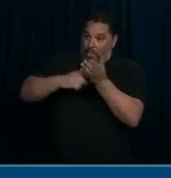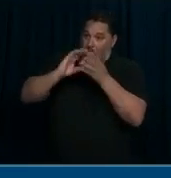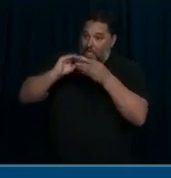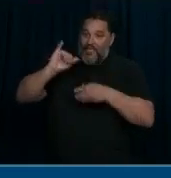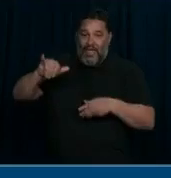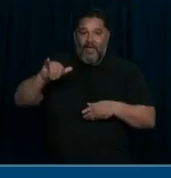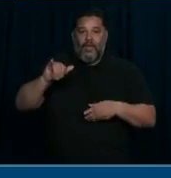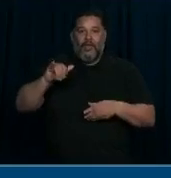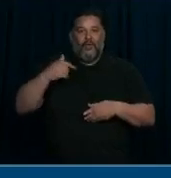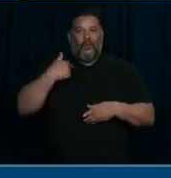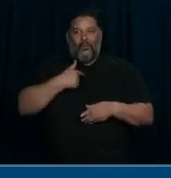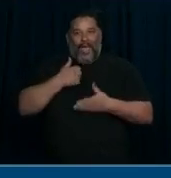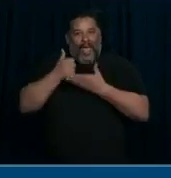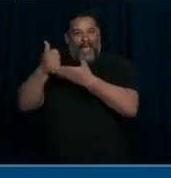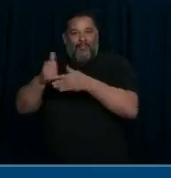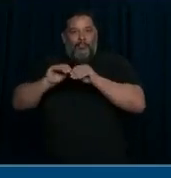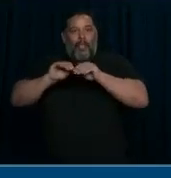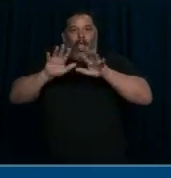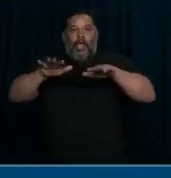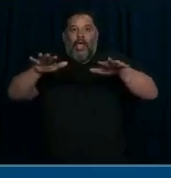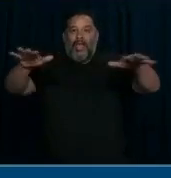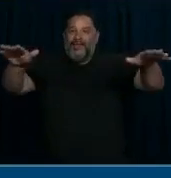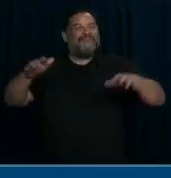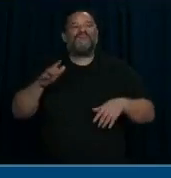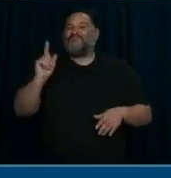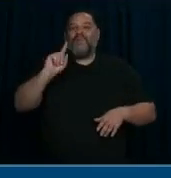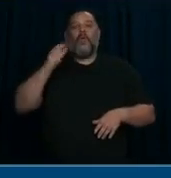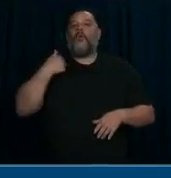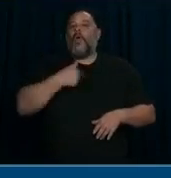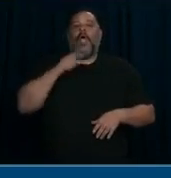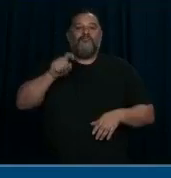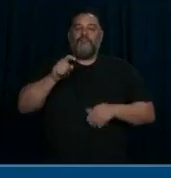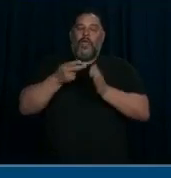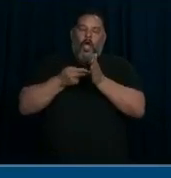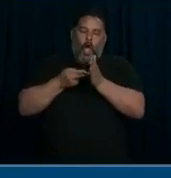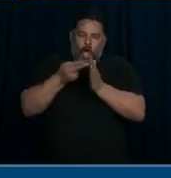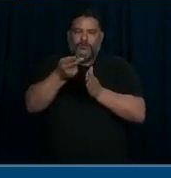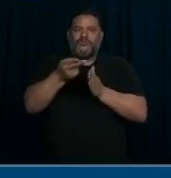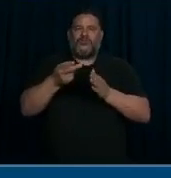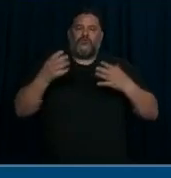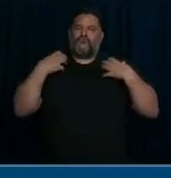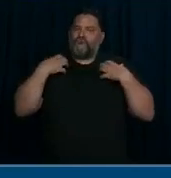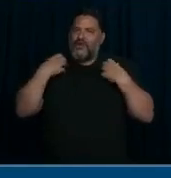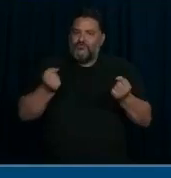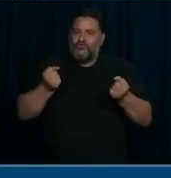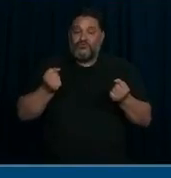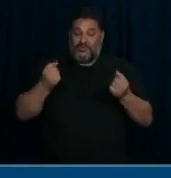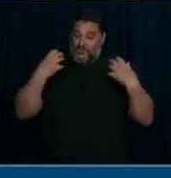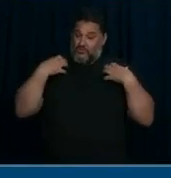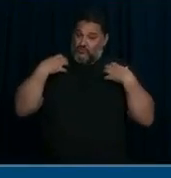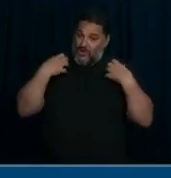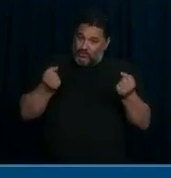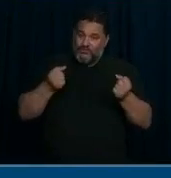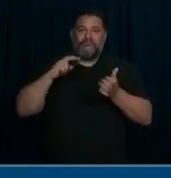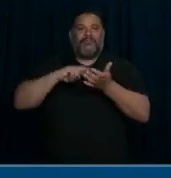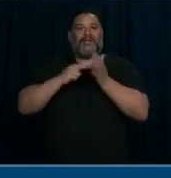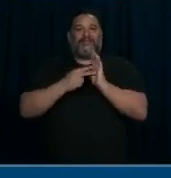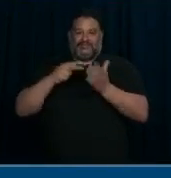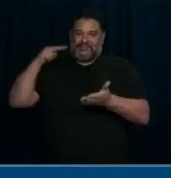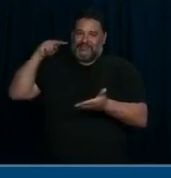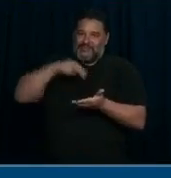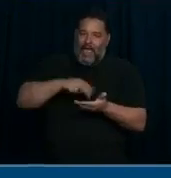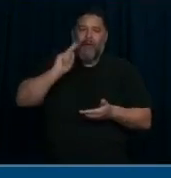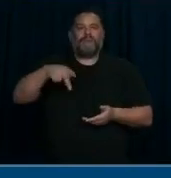making that resonate more and more. We have to be honest and courageous. And being courageous means standing up